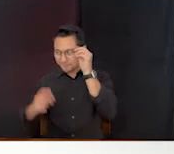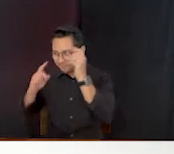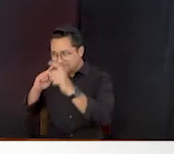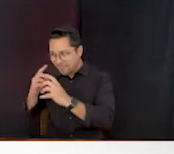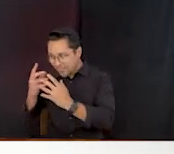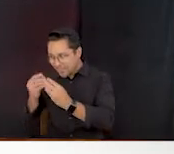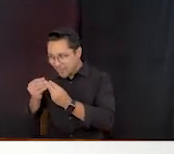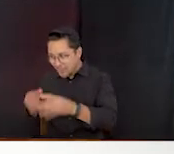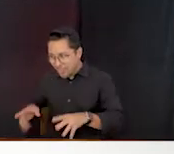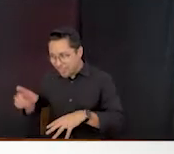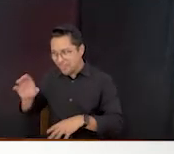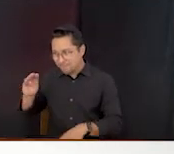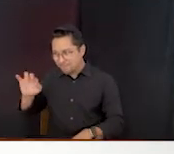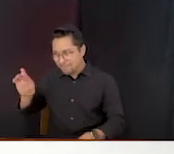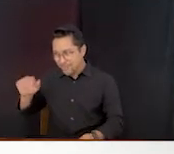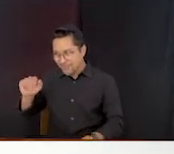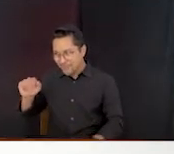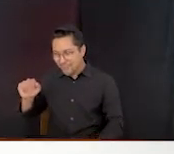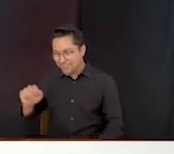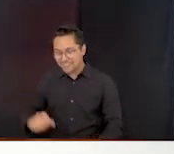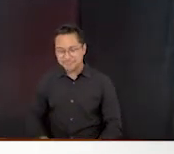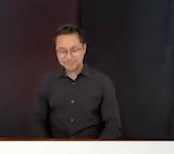Uh-oh.